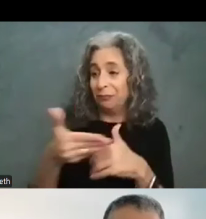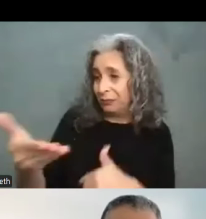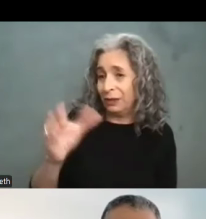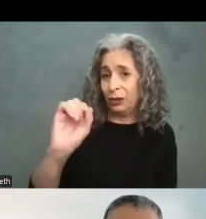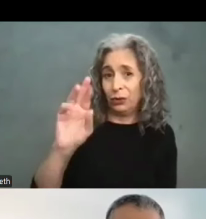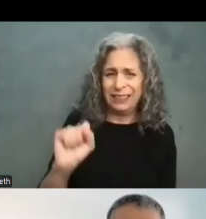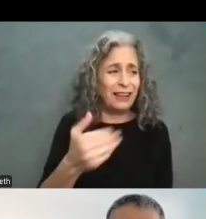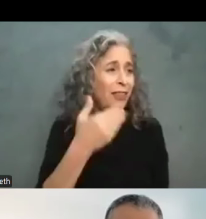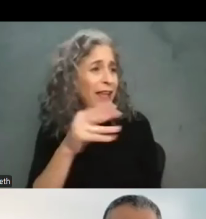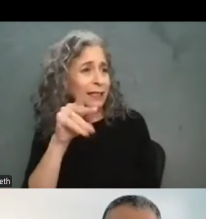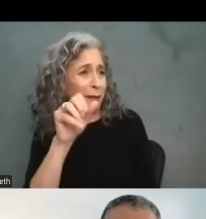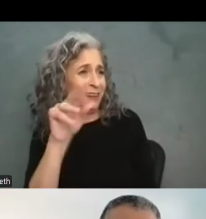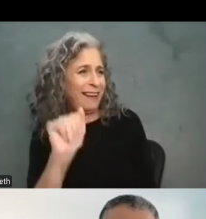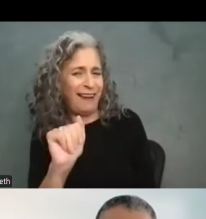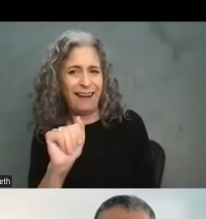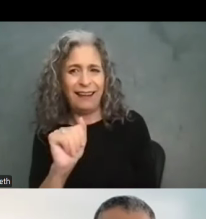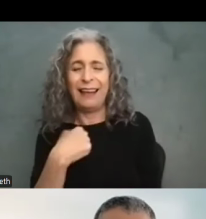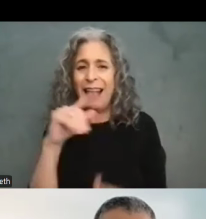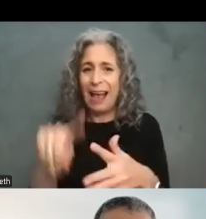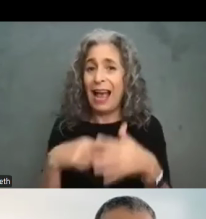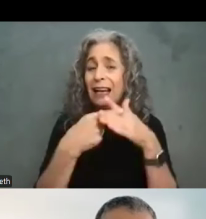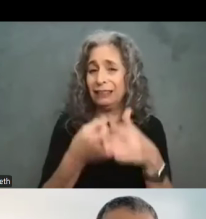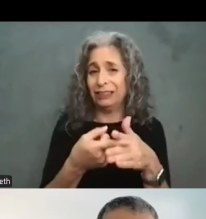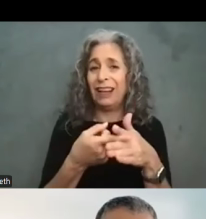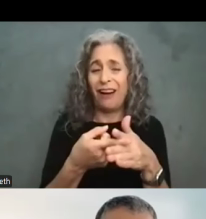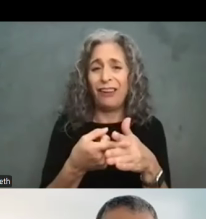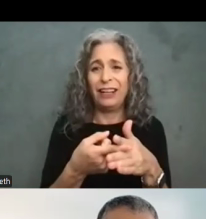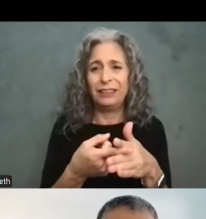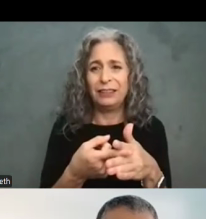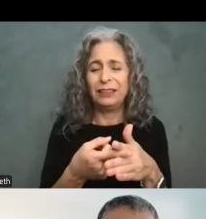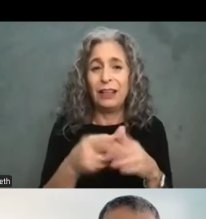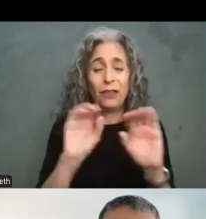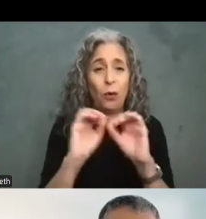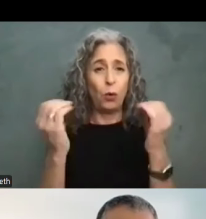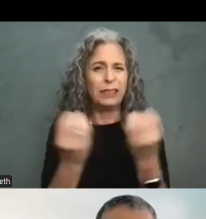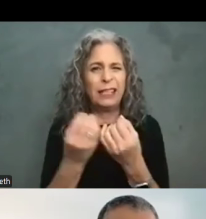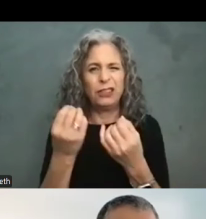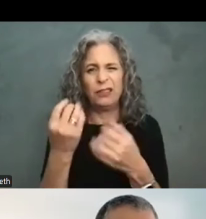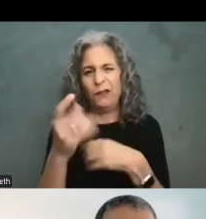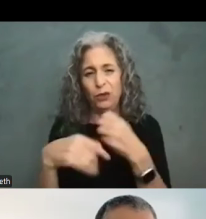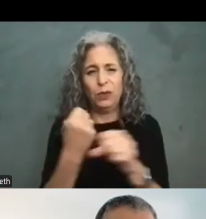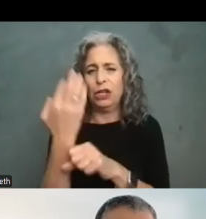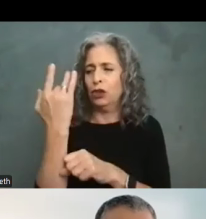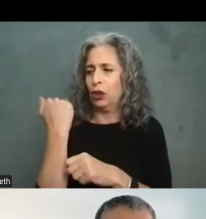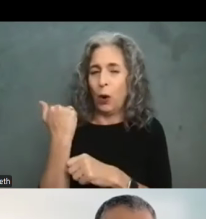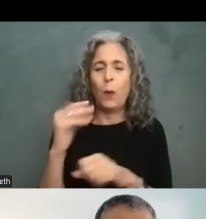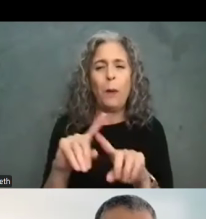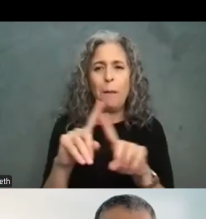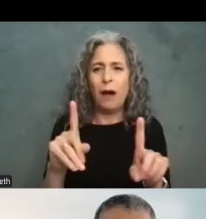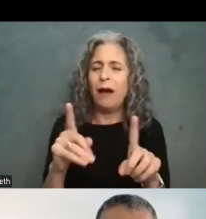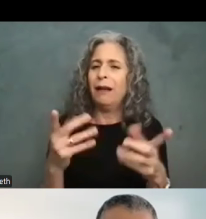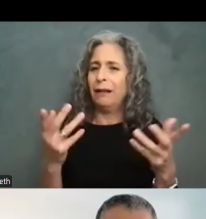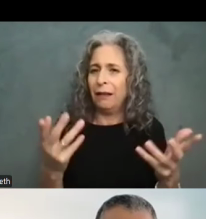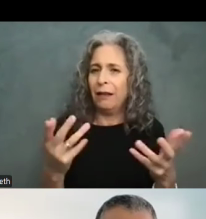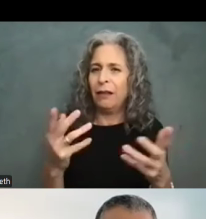you, Pina. I started the organization a couple of years ago, but the